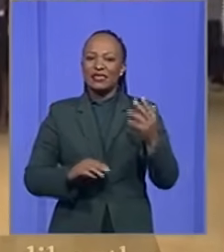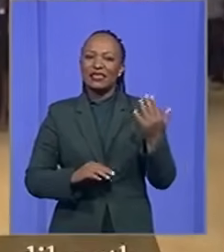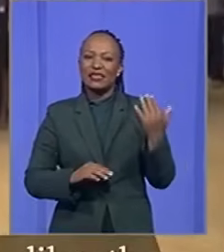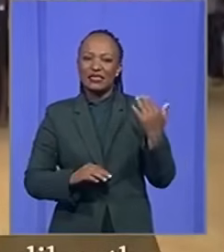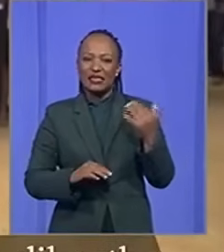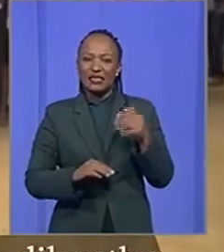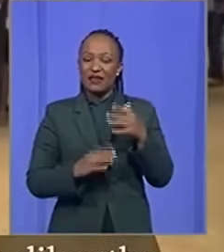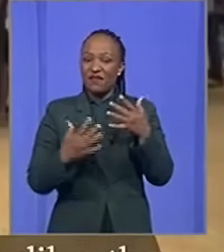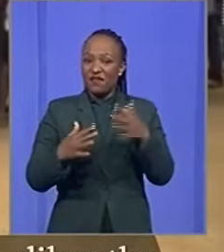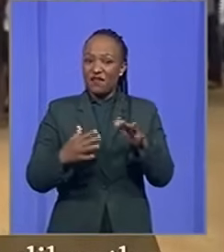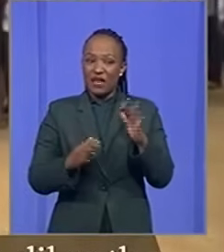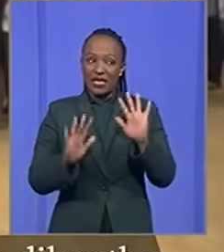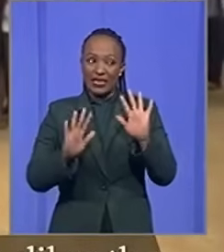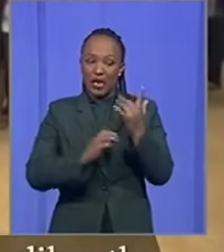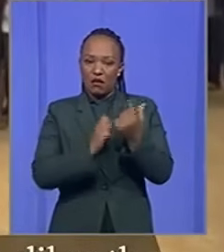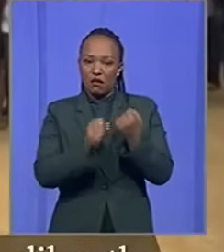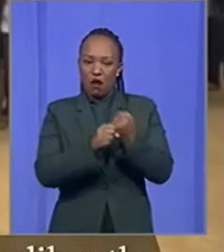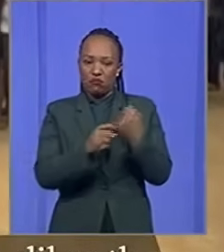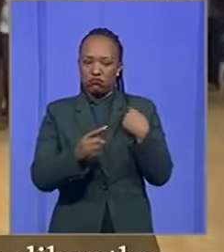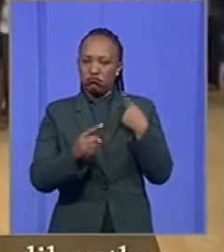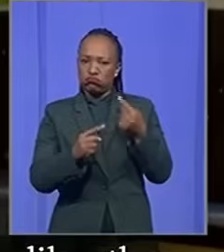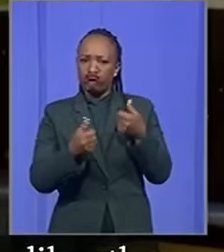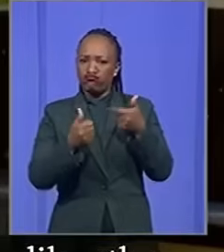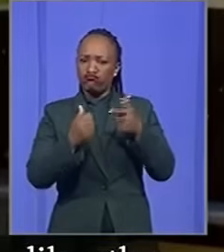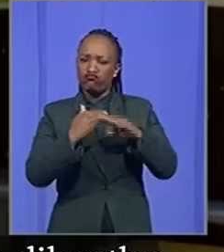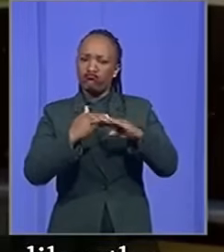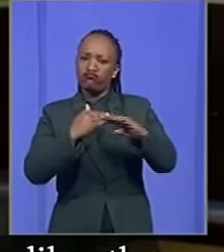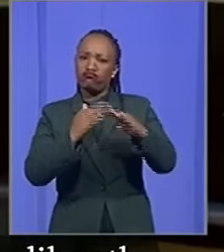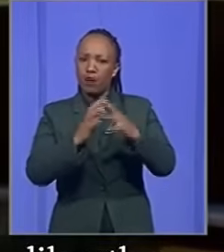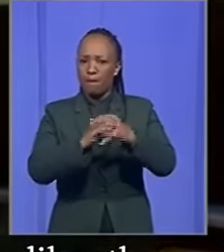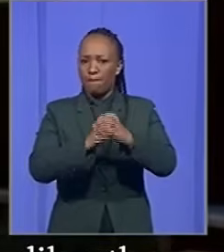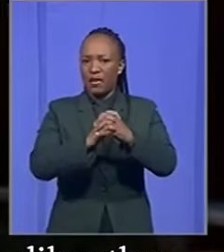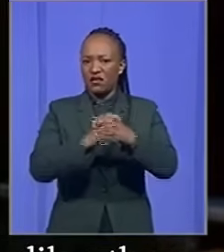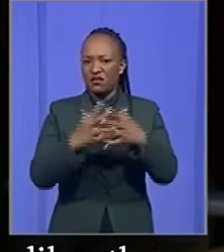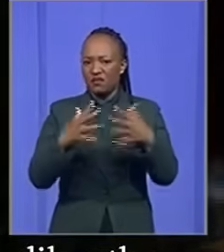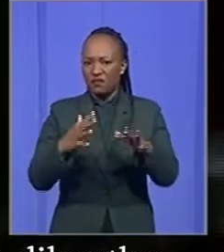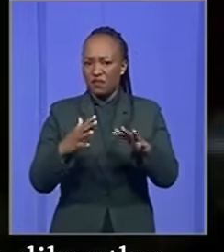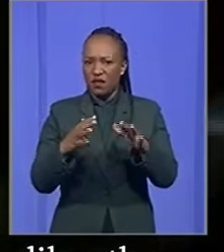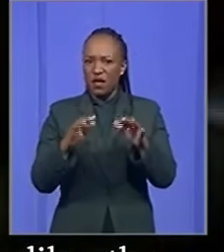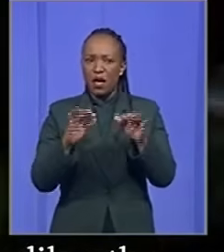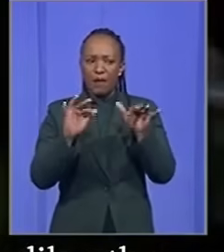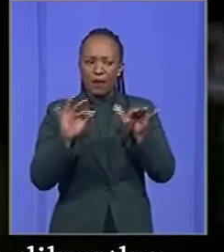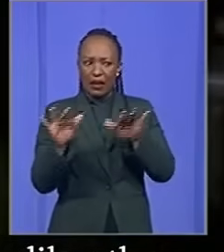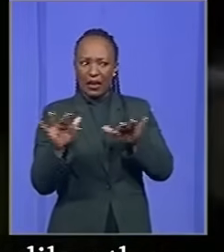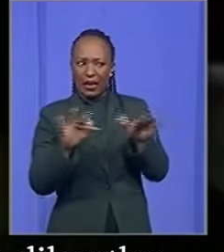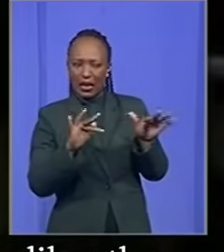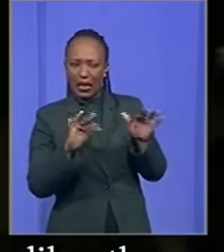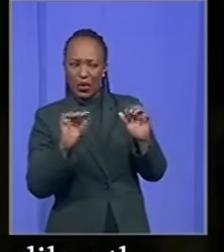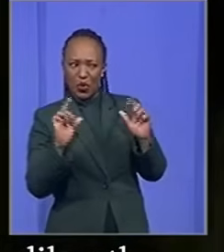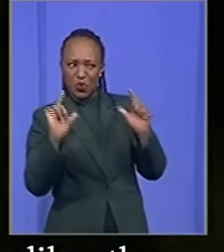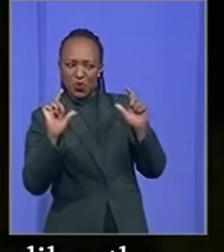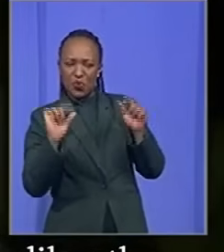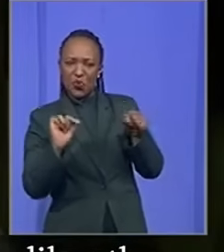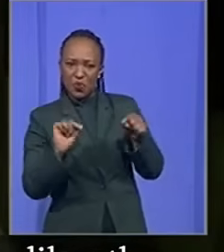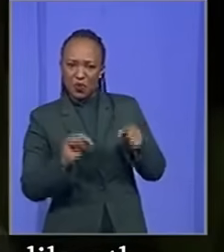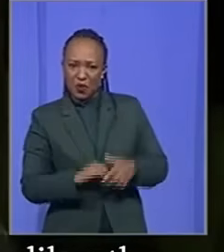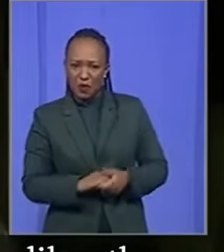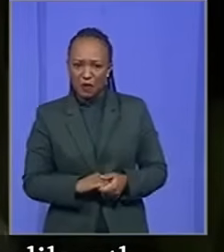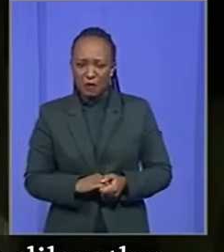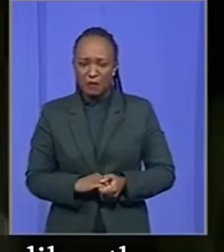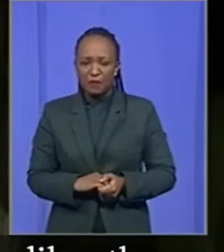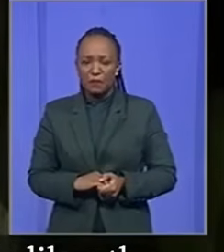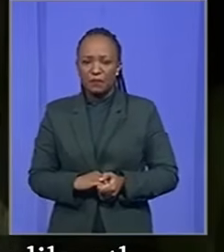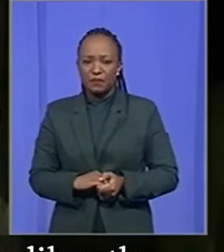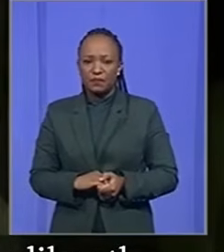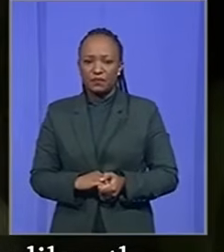dilemo tse 10 tse fetileng. Batsetedi ba buhile taba ena ka lihlo le ntjhotjho. The